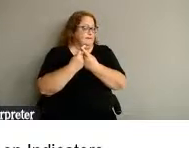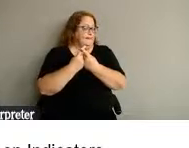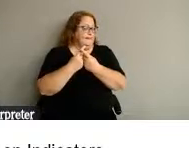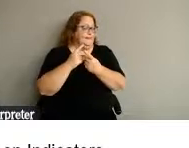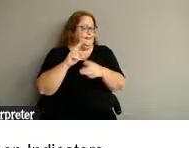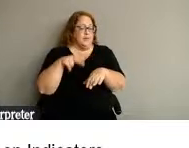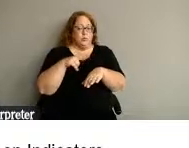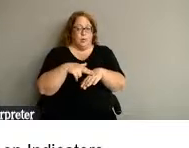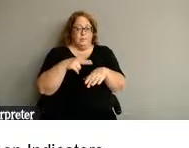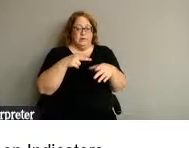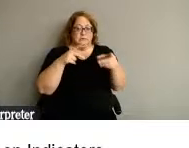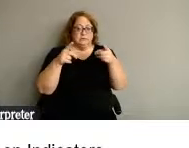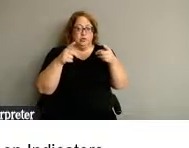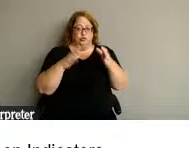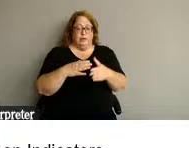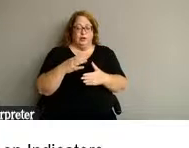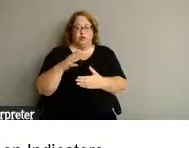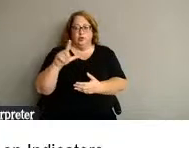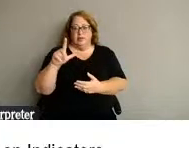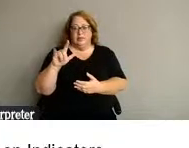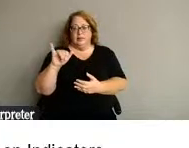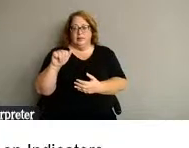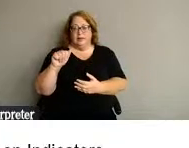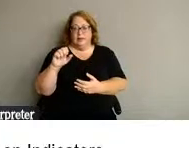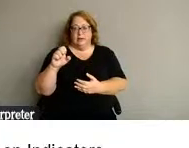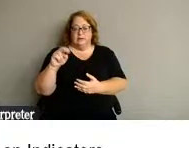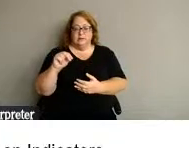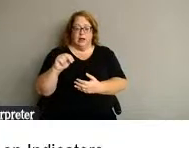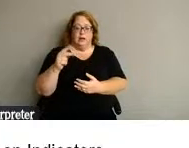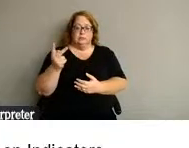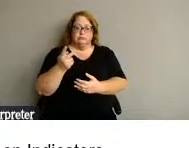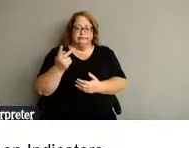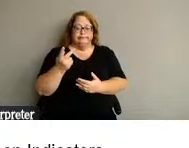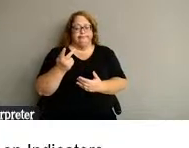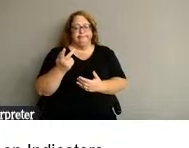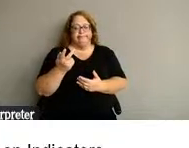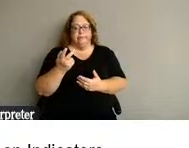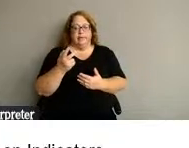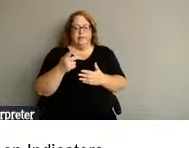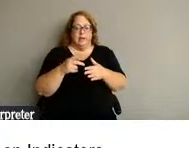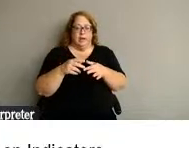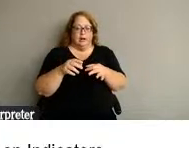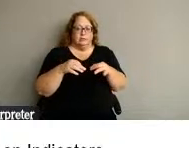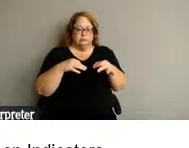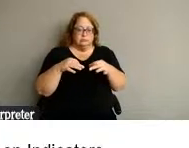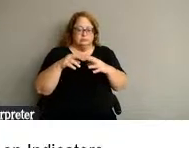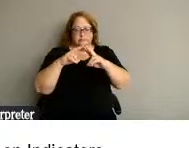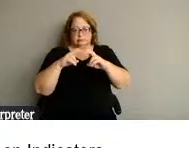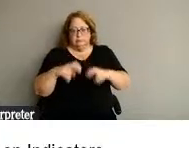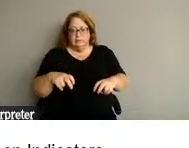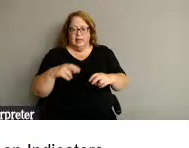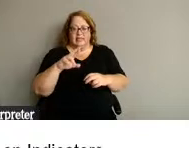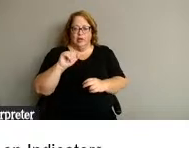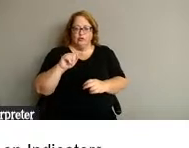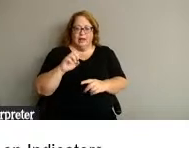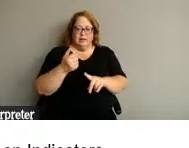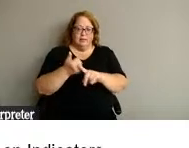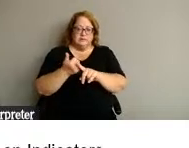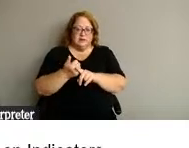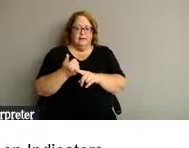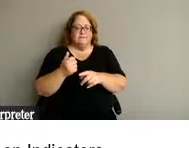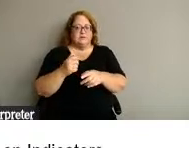the director and the liaison that get together, and they go through all of the indicators and they rate themselves, their